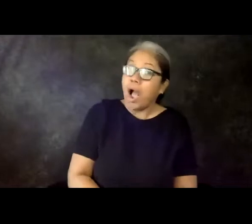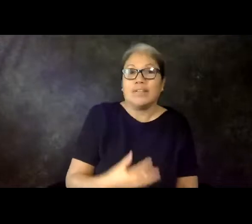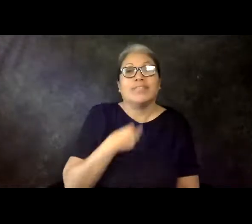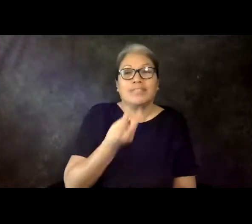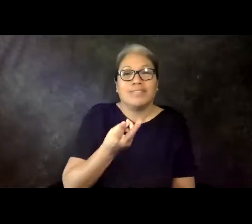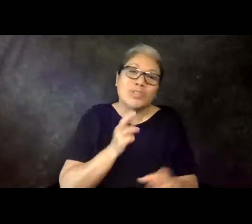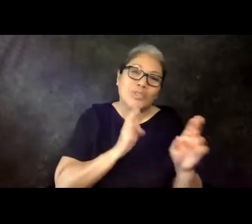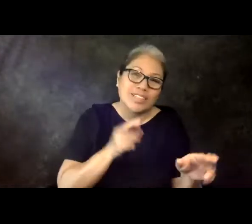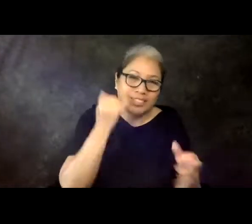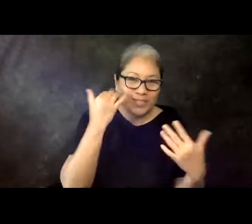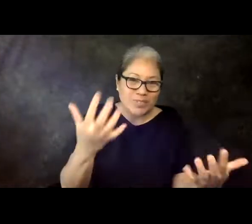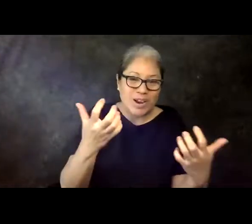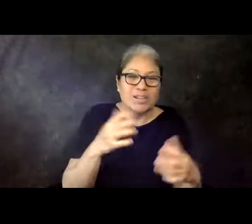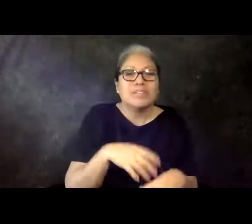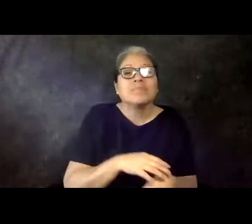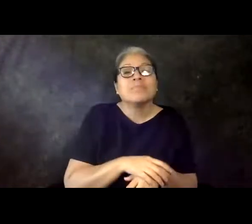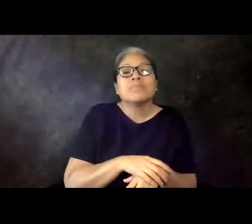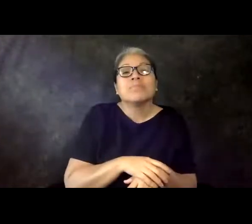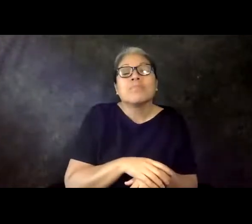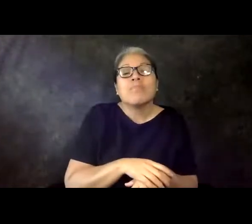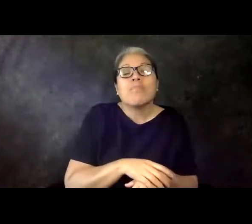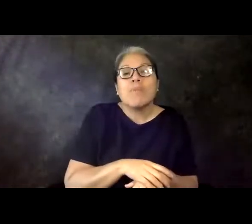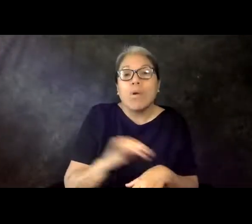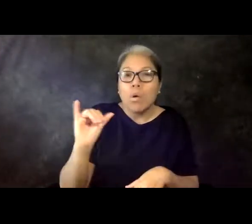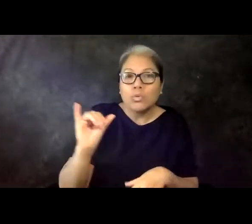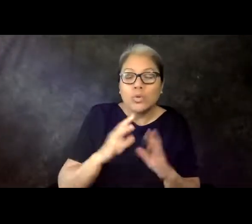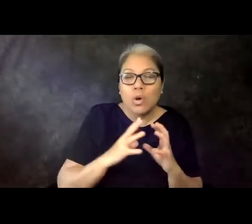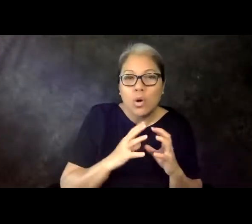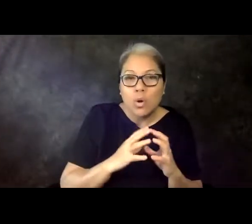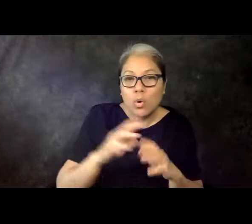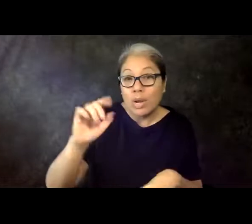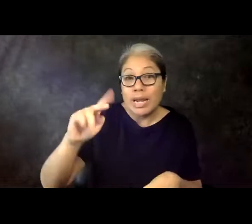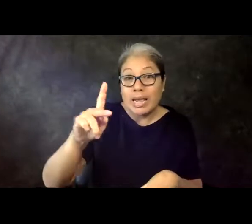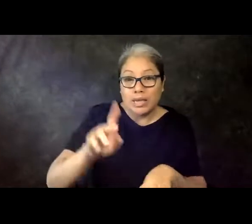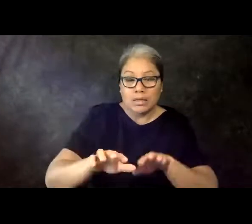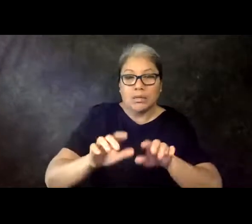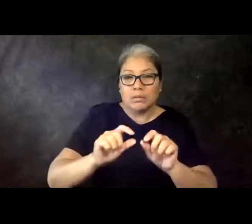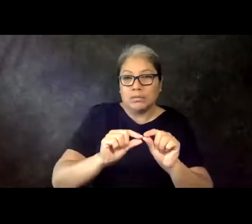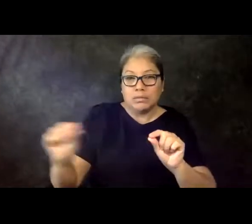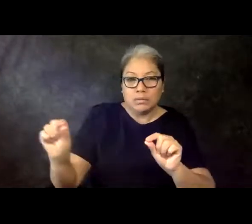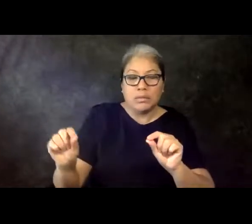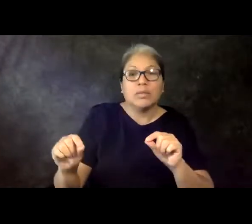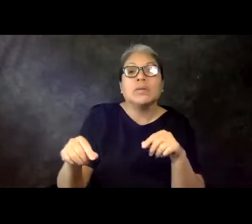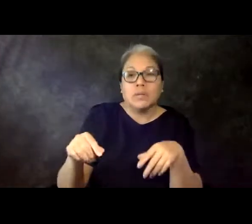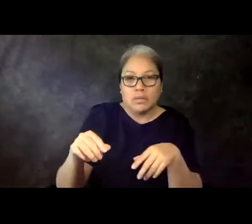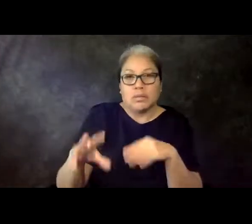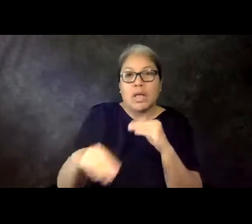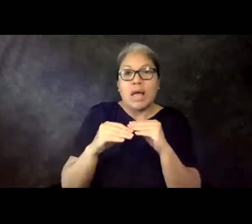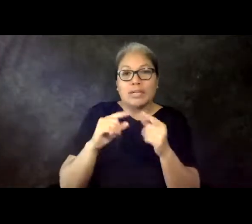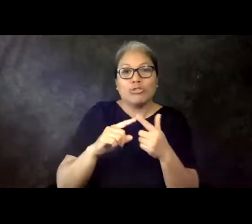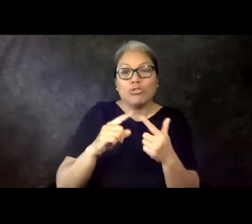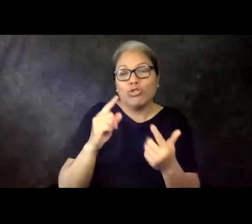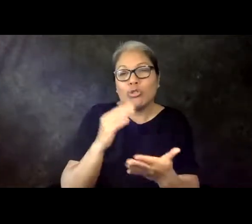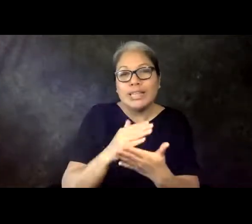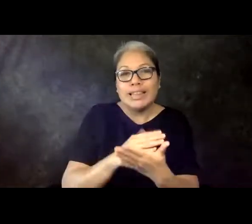today. I hope that you clicked on the link to sign up for joining today's call and be added to the listserv.